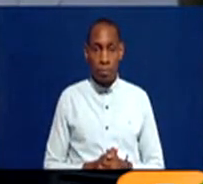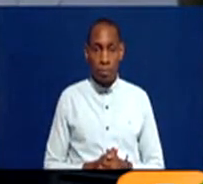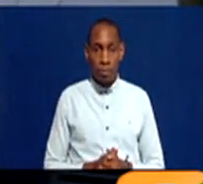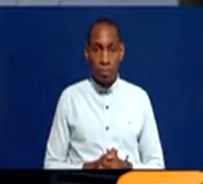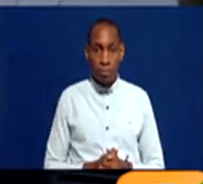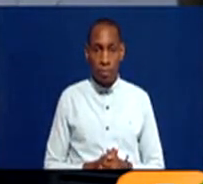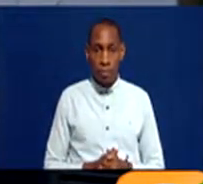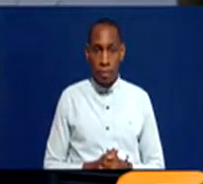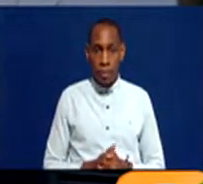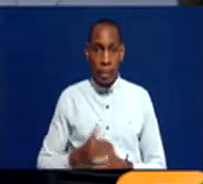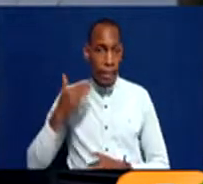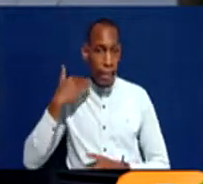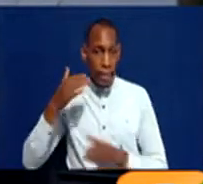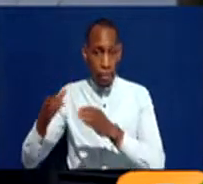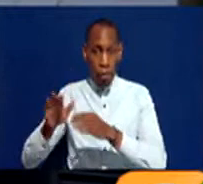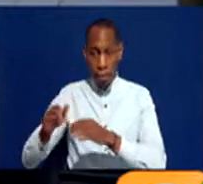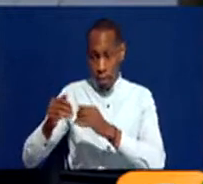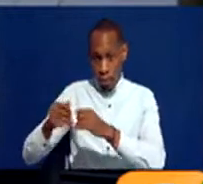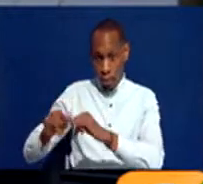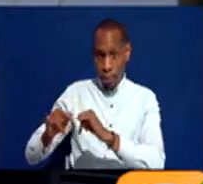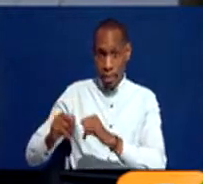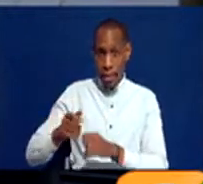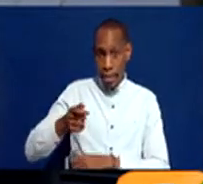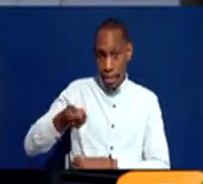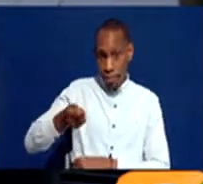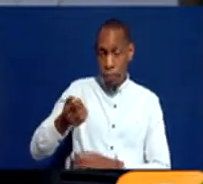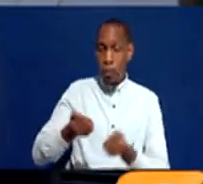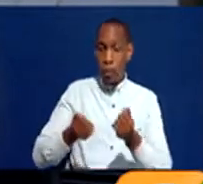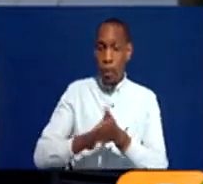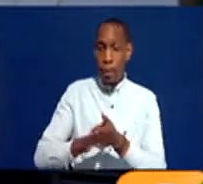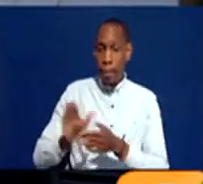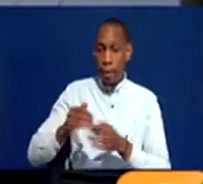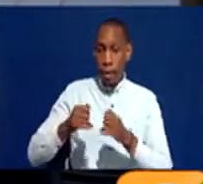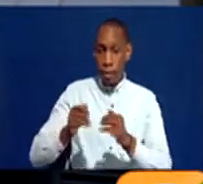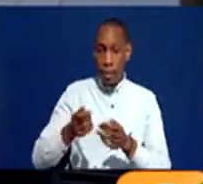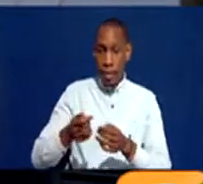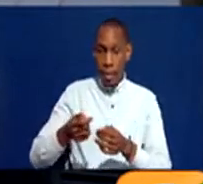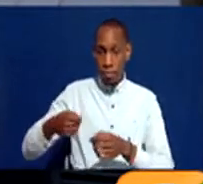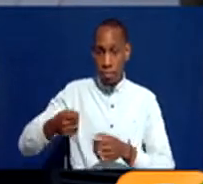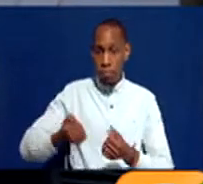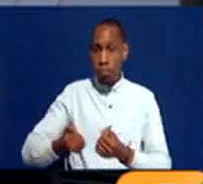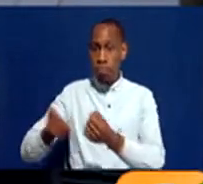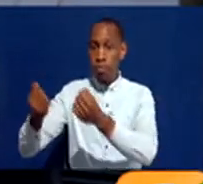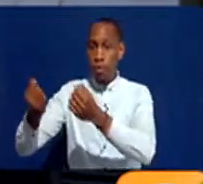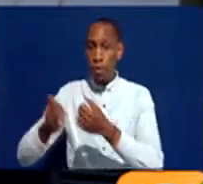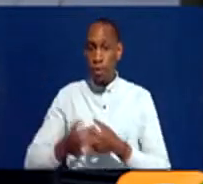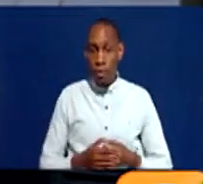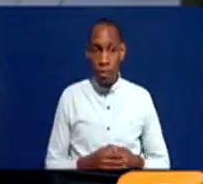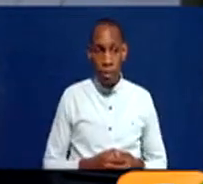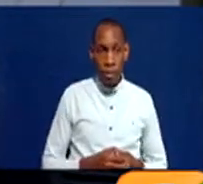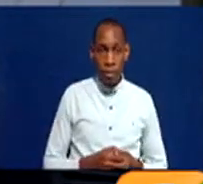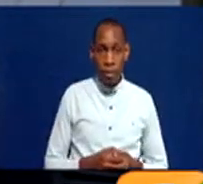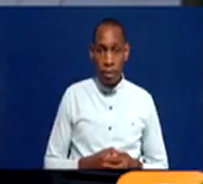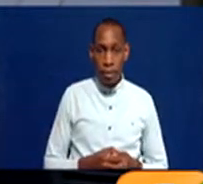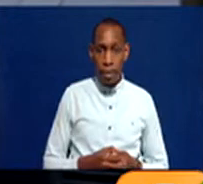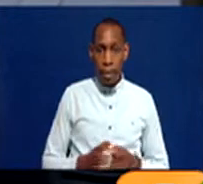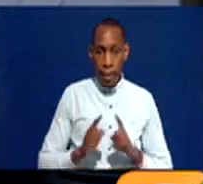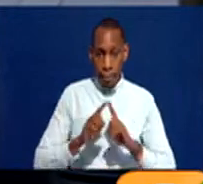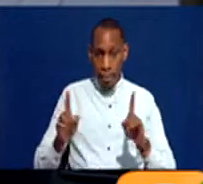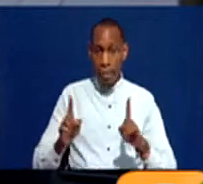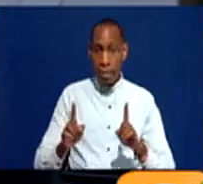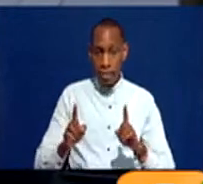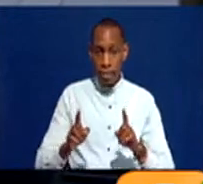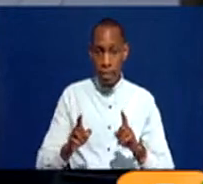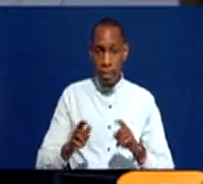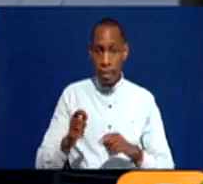Alikuwa amejaribu kifungu ya gari, alikuwa amejaribu kutoka nayo. The good thing is